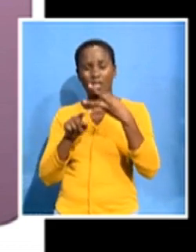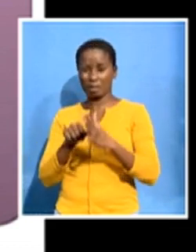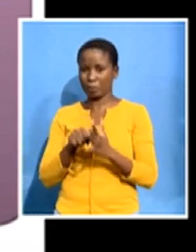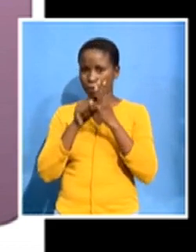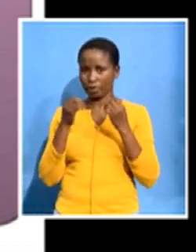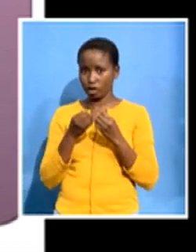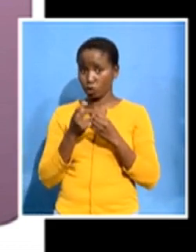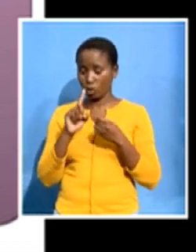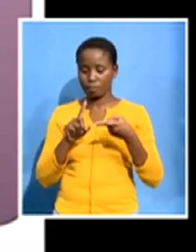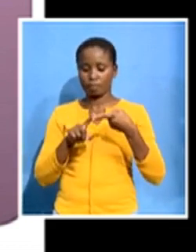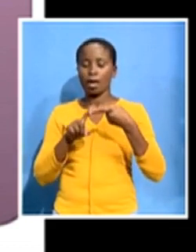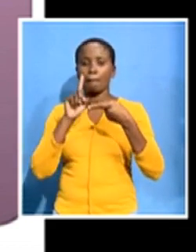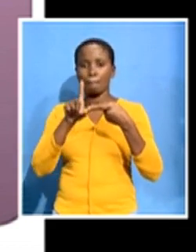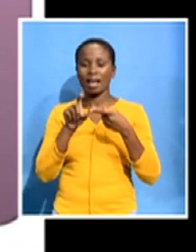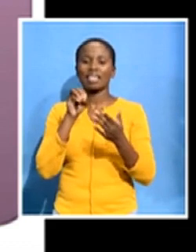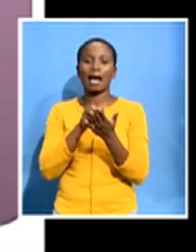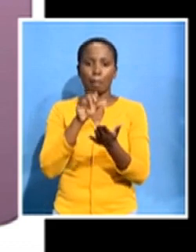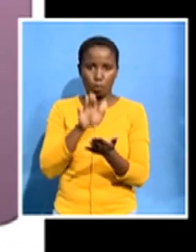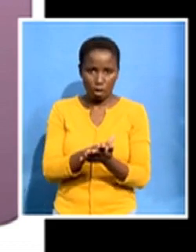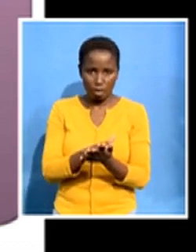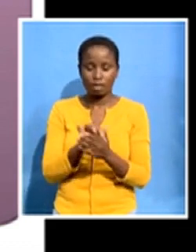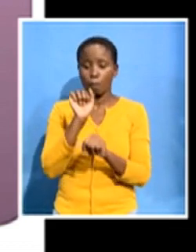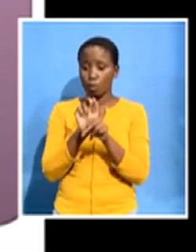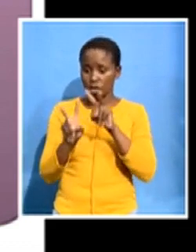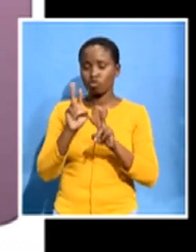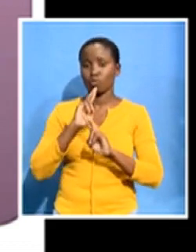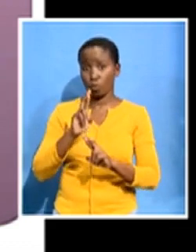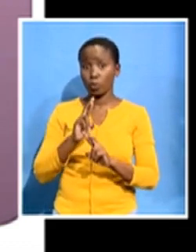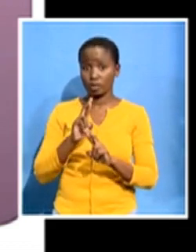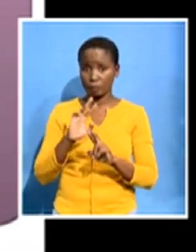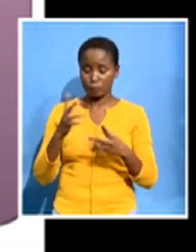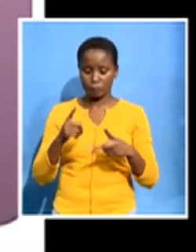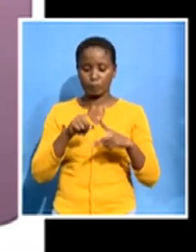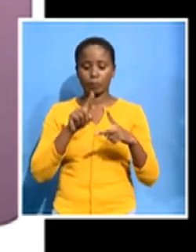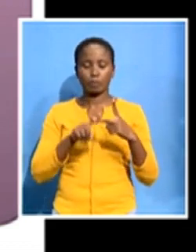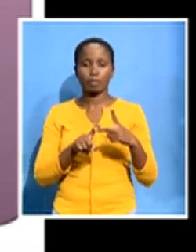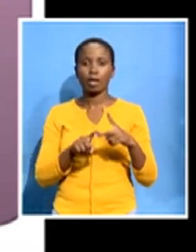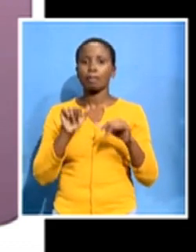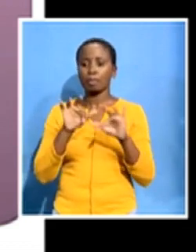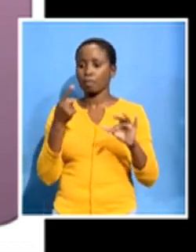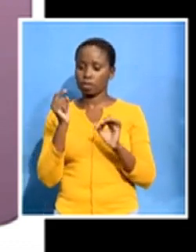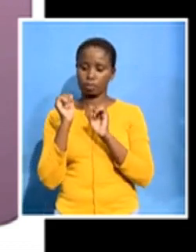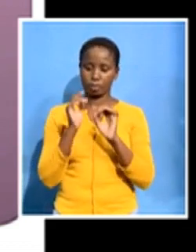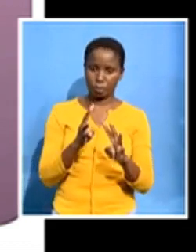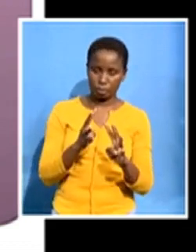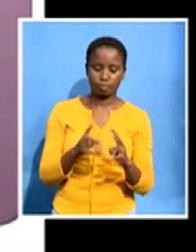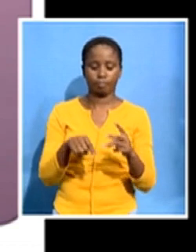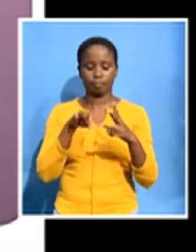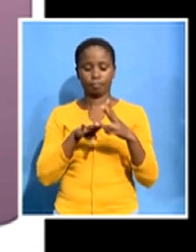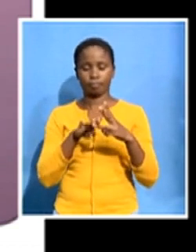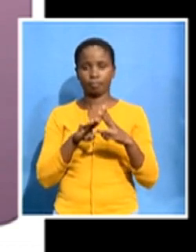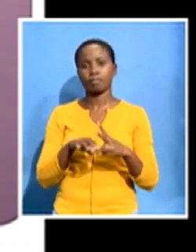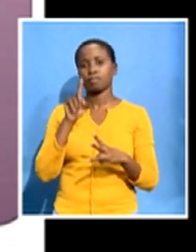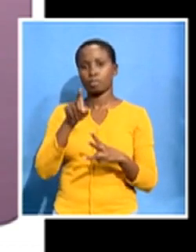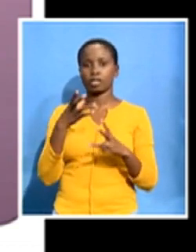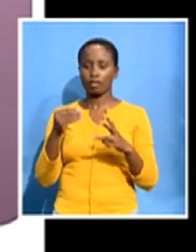and report. You need to have buy-in of people, and you need to have a highly organized, efficient logistics. The last one